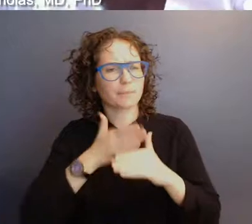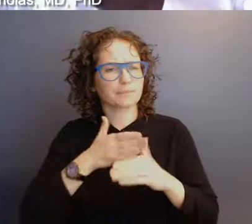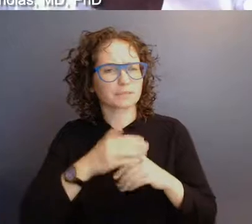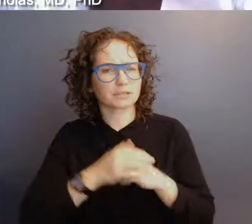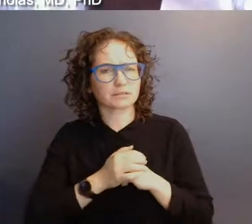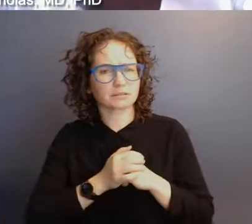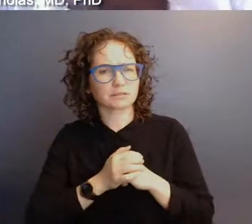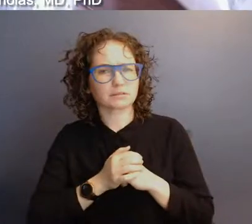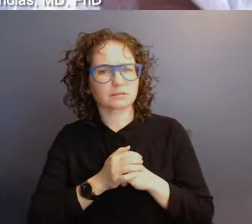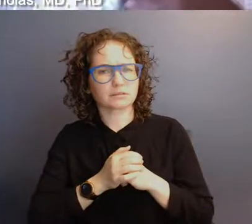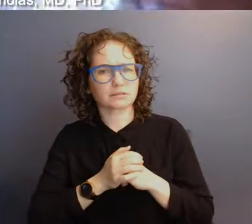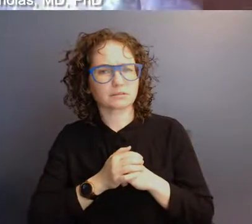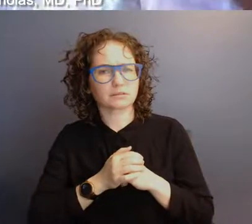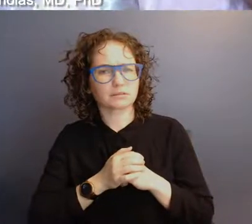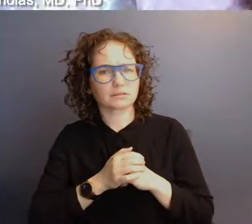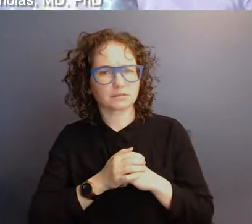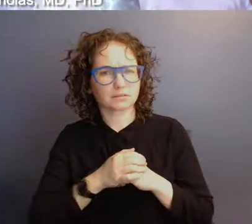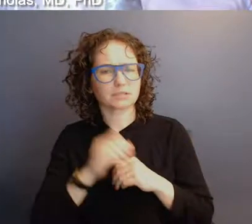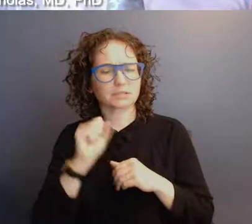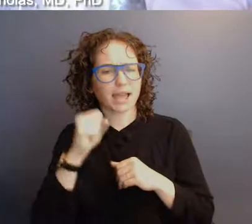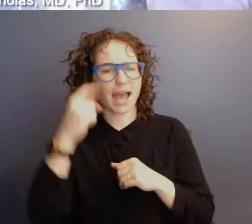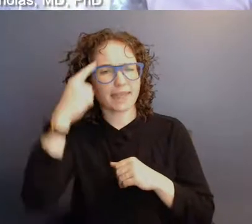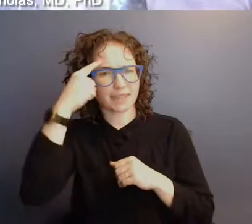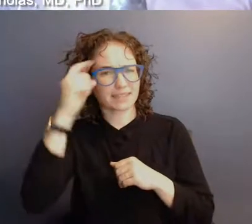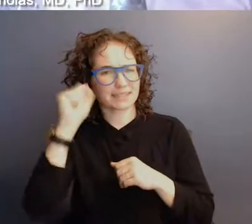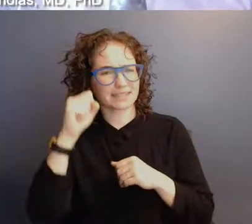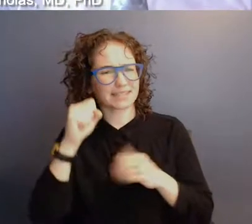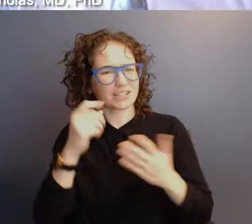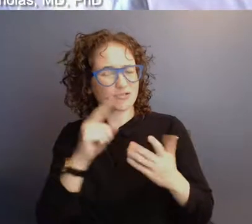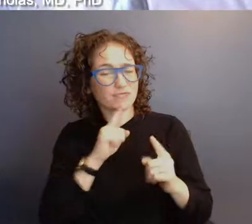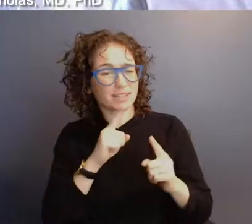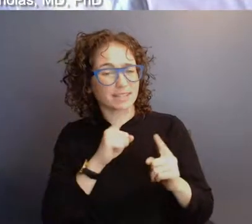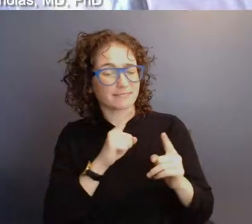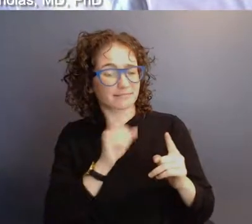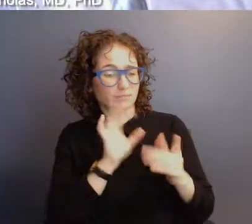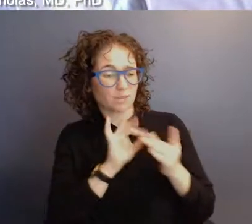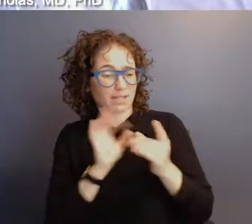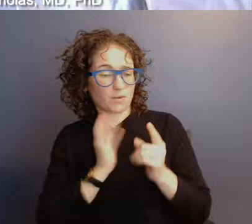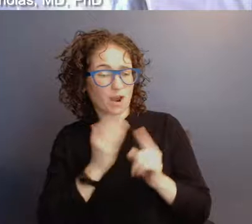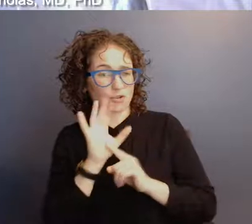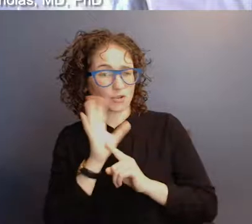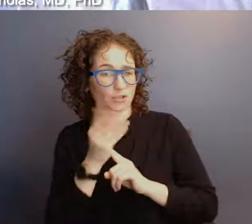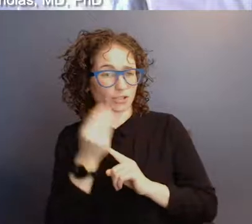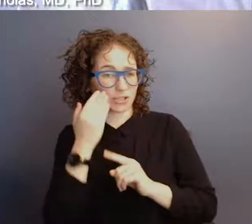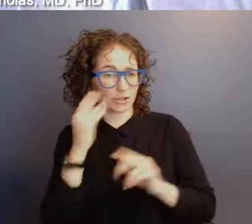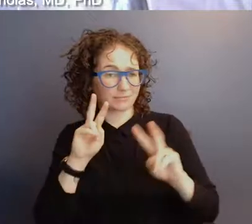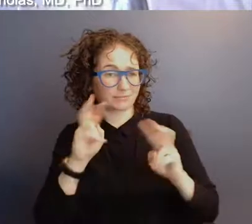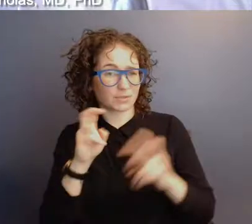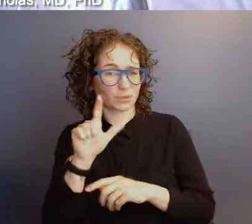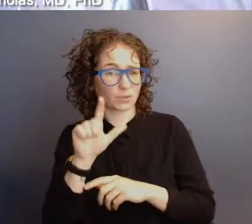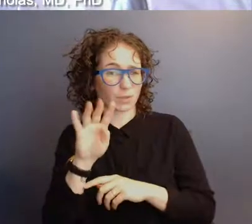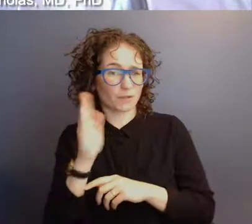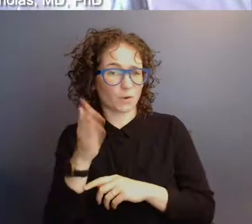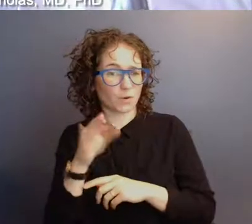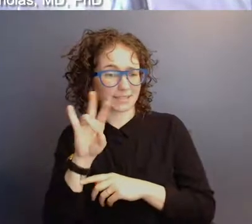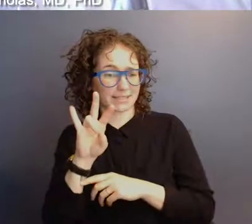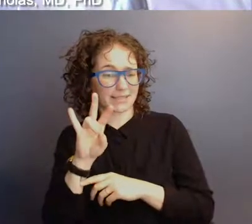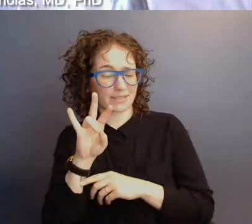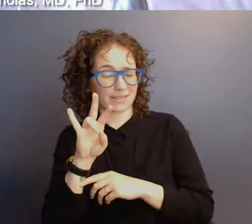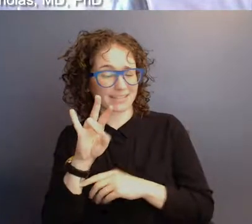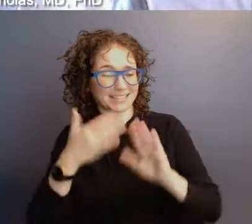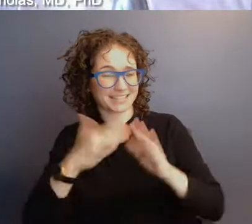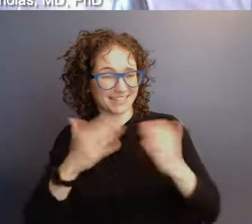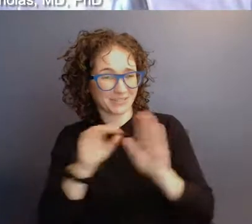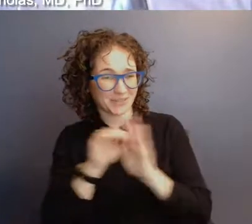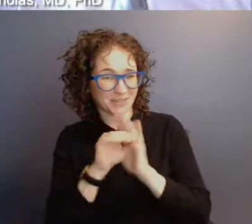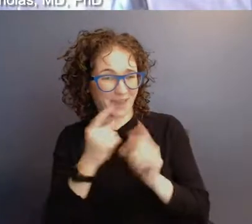please. I think that culturally, we are a 24/7 city here in New Orleans. You can eat